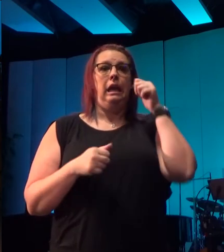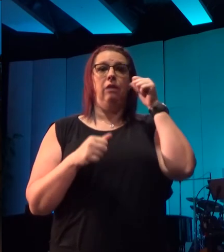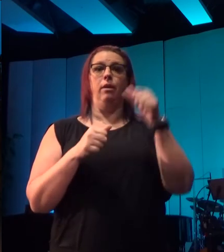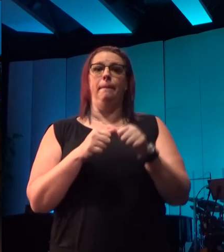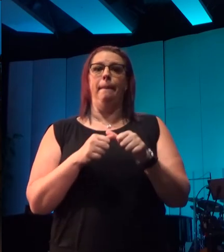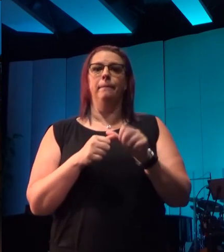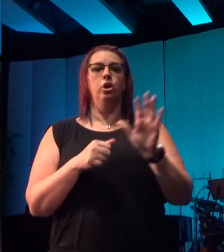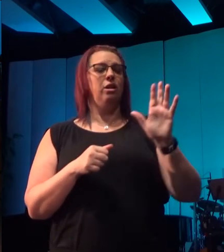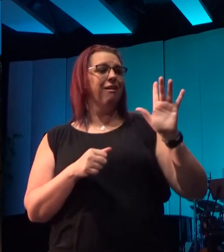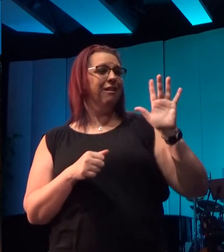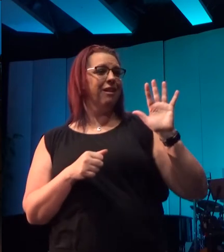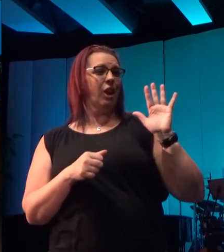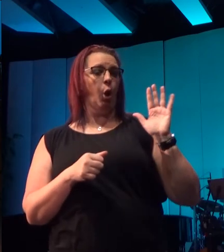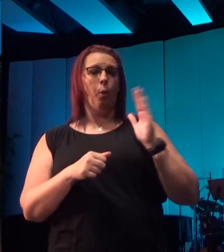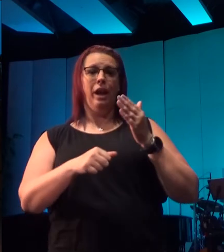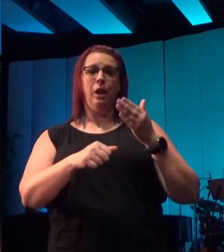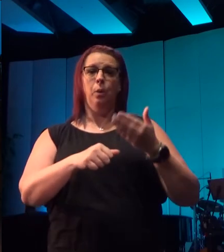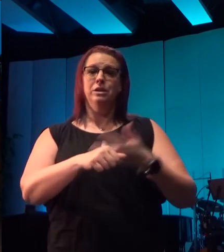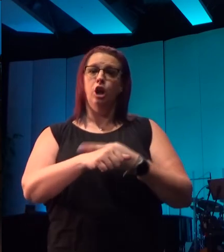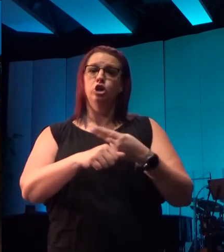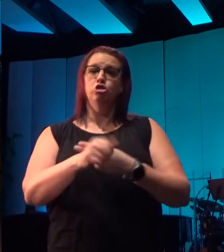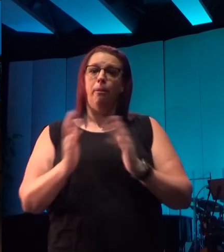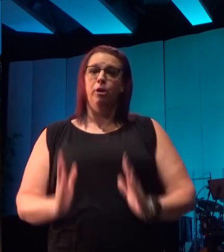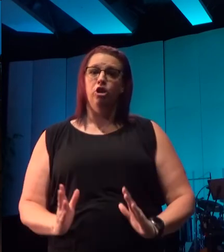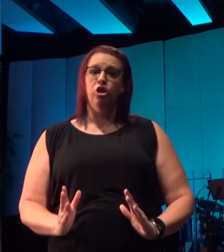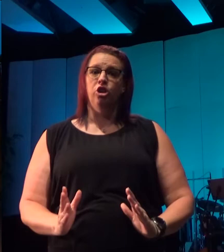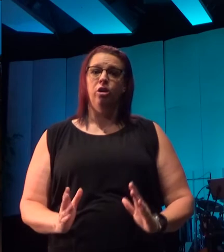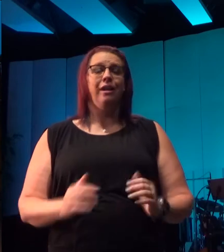was a shepherd and how much he loved the sheep.